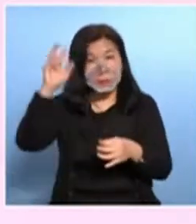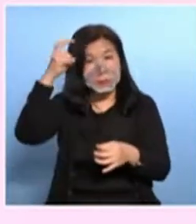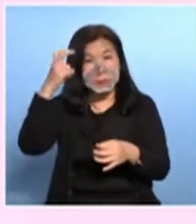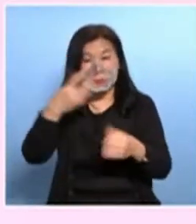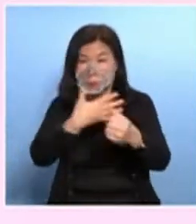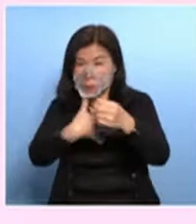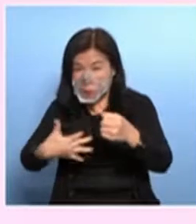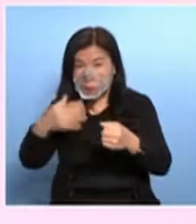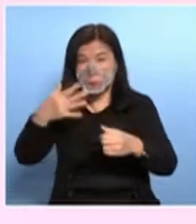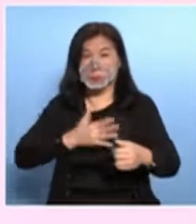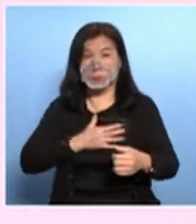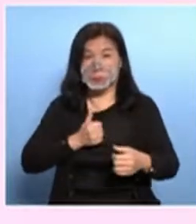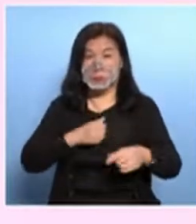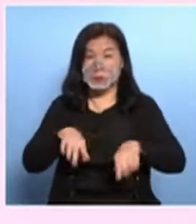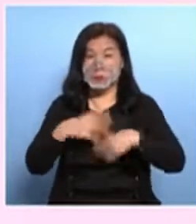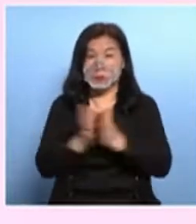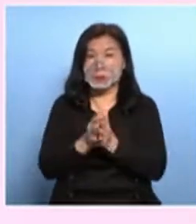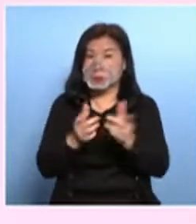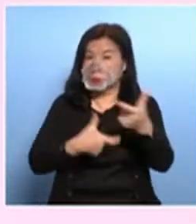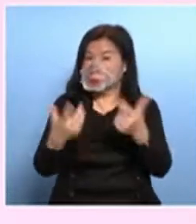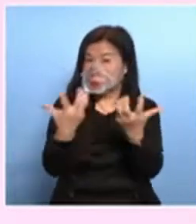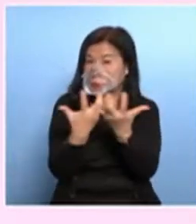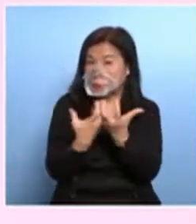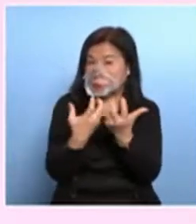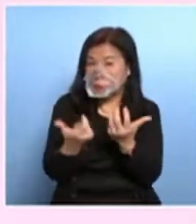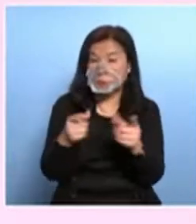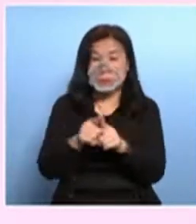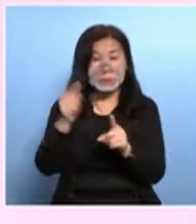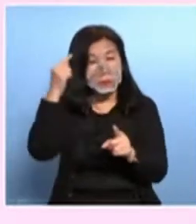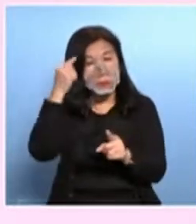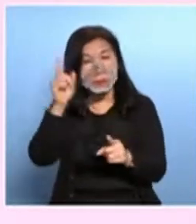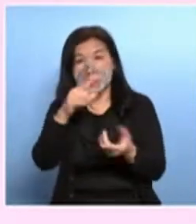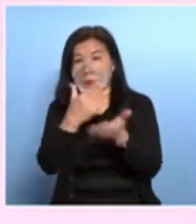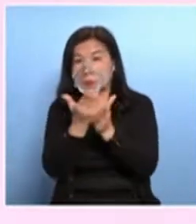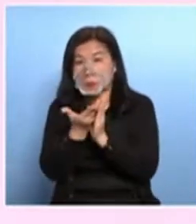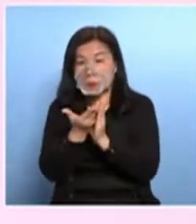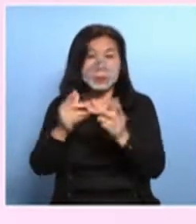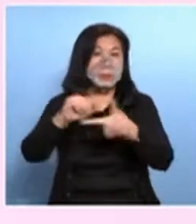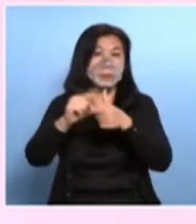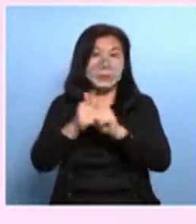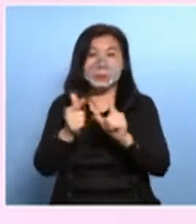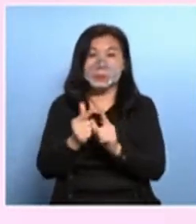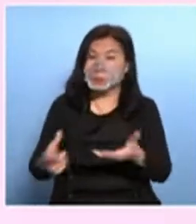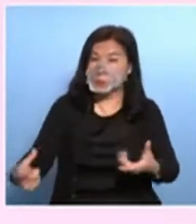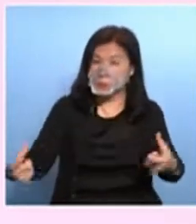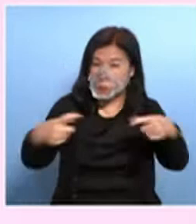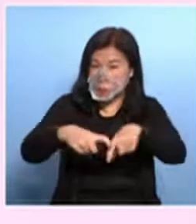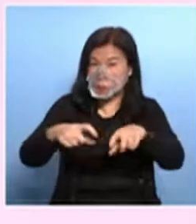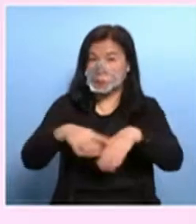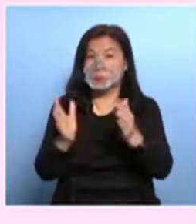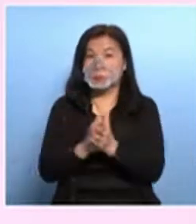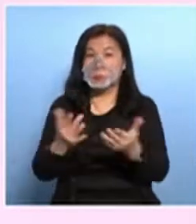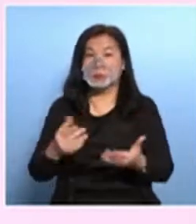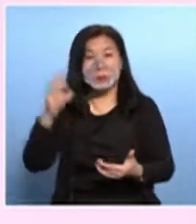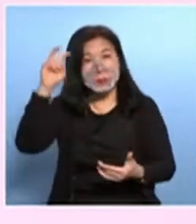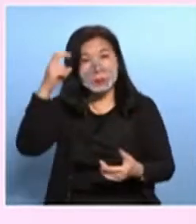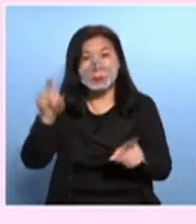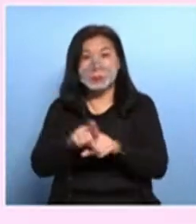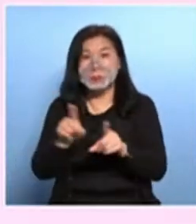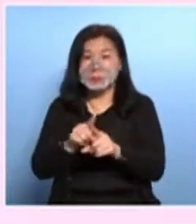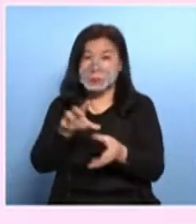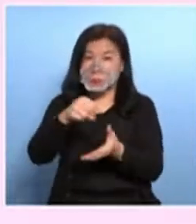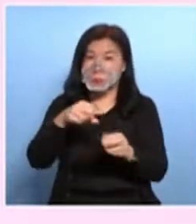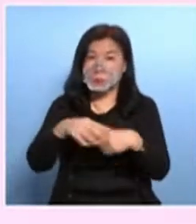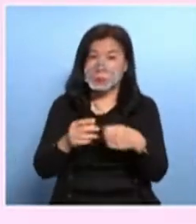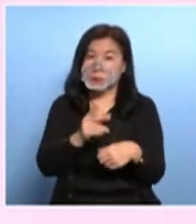before 2034. We will make financial assessments when conducting relevant studies and explore the use of different approaches and